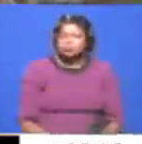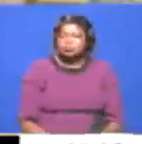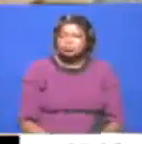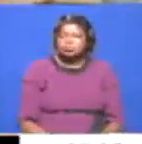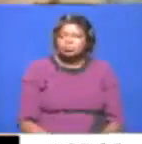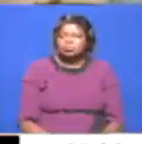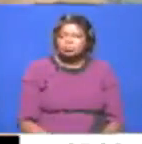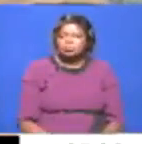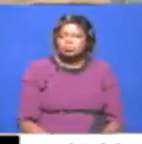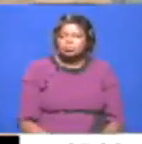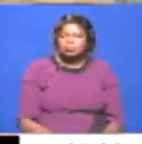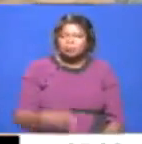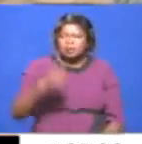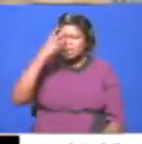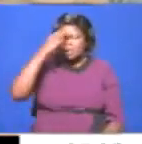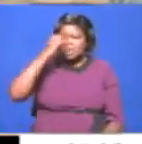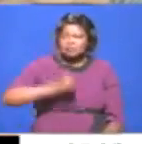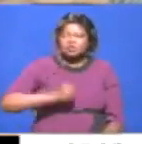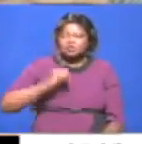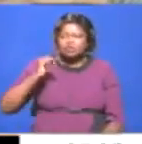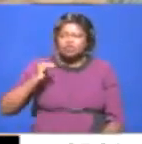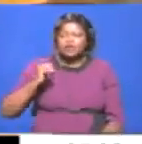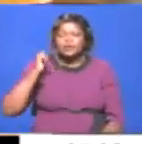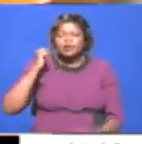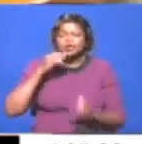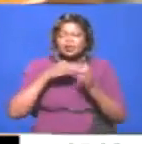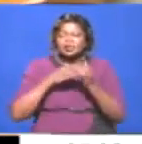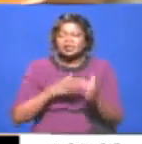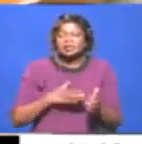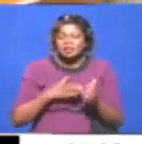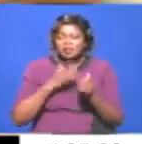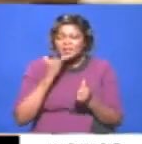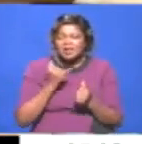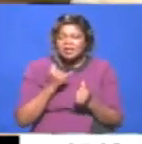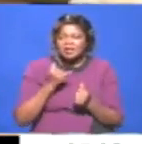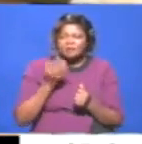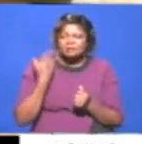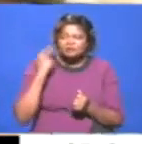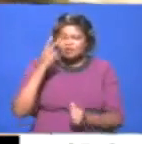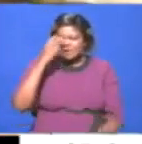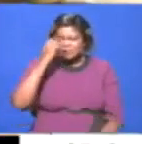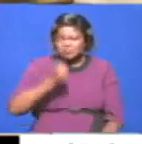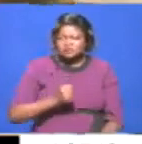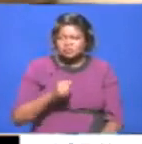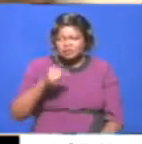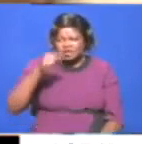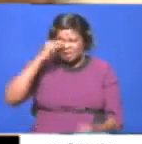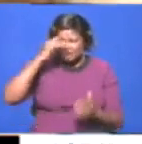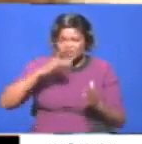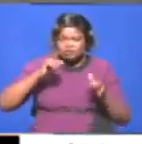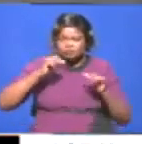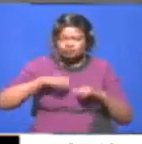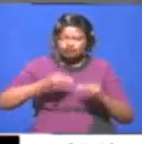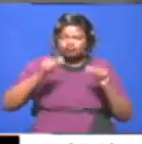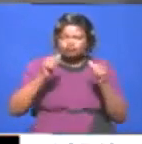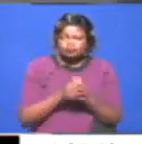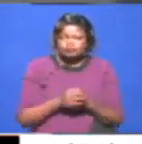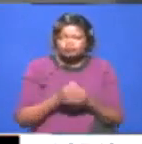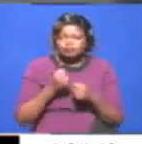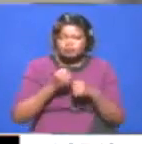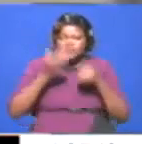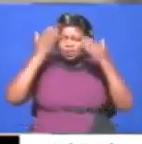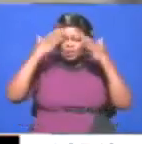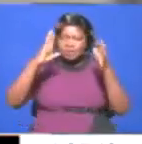Elsewhere in Kajiado County, political leaders led by former Kajiado Governor David Nkedienye continue popularizing Raila